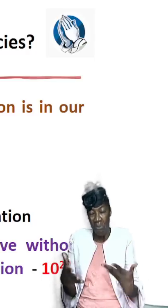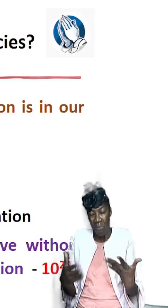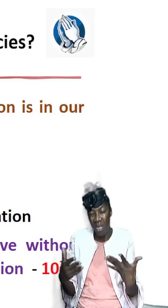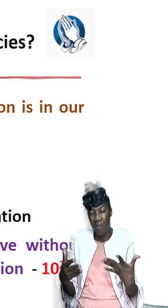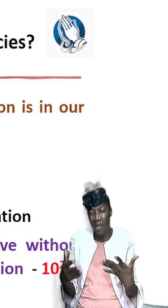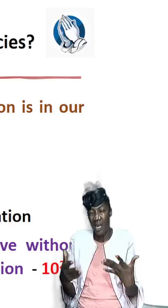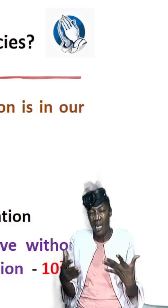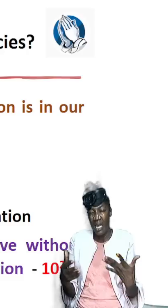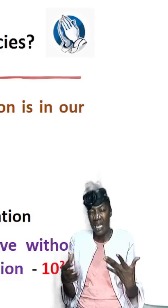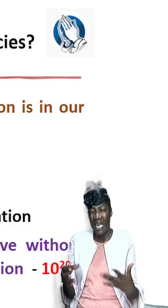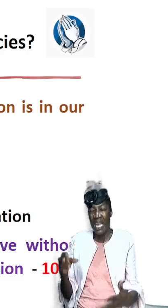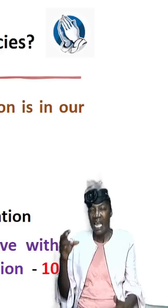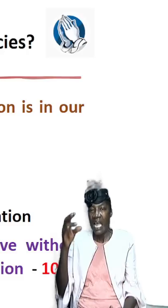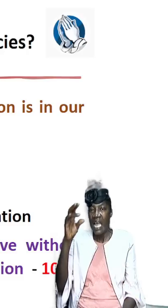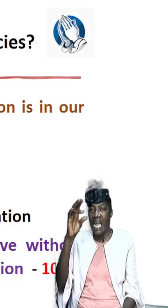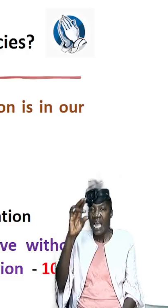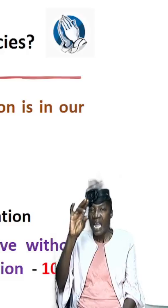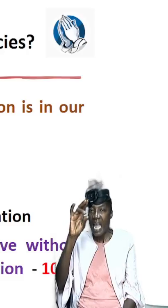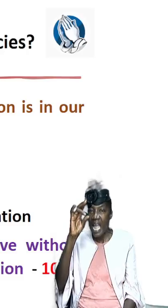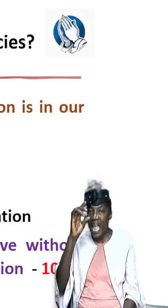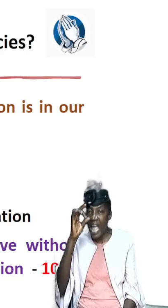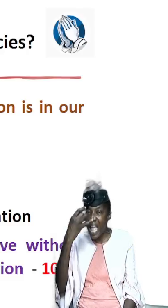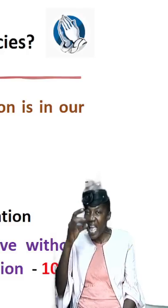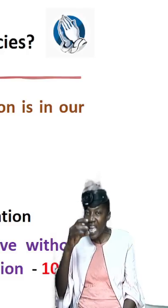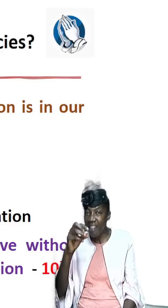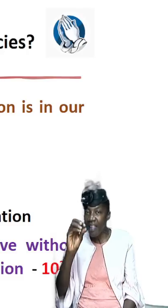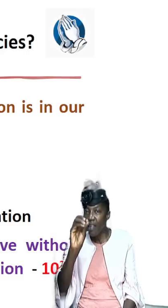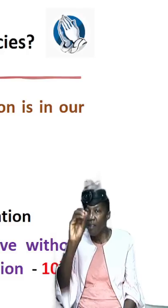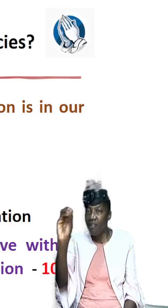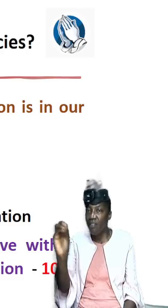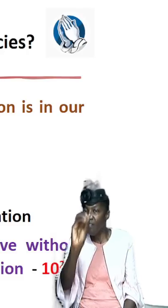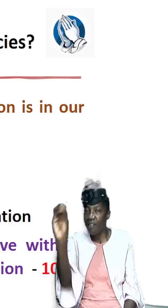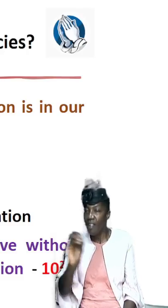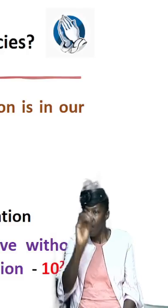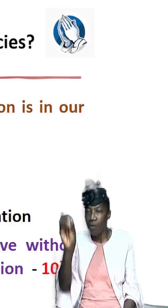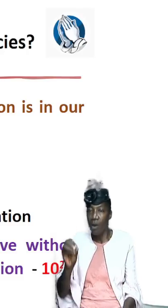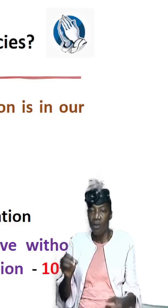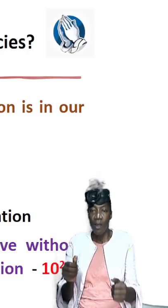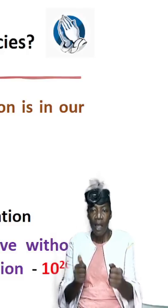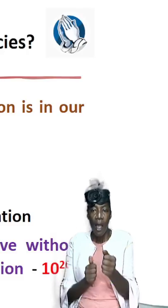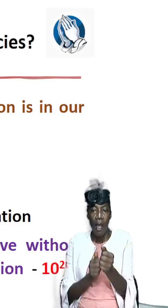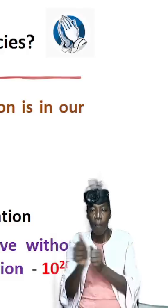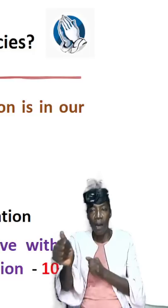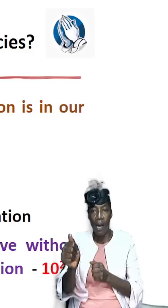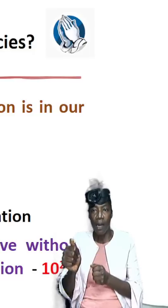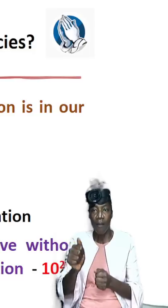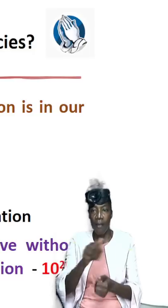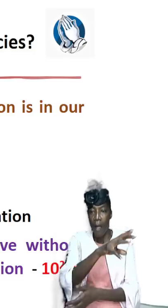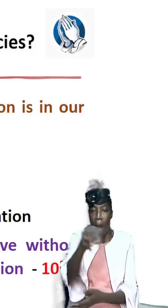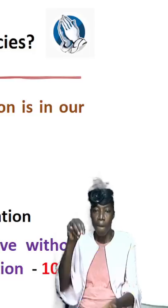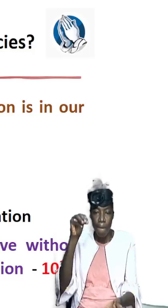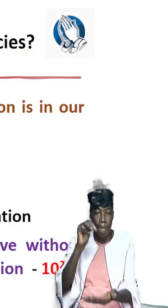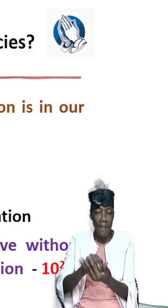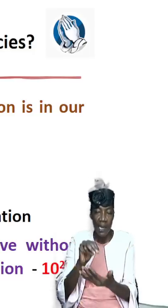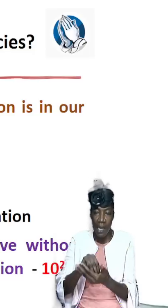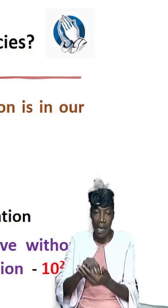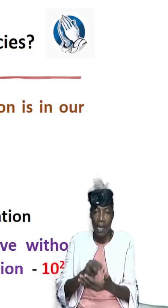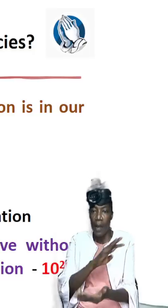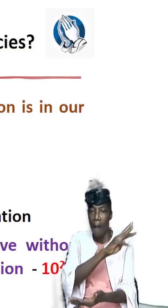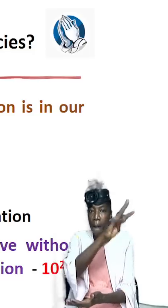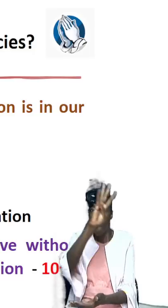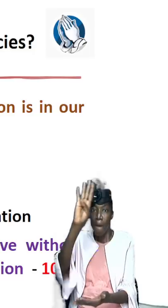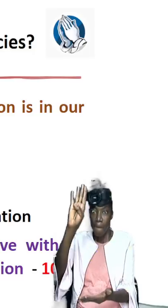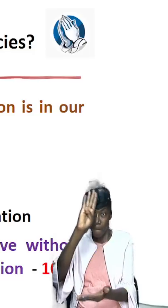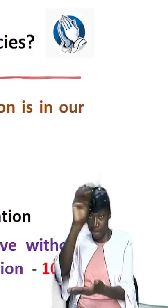80 zeros behind it. So that has passed millions, that has passed billions, that has passed trillion. So